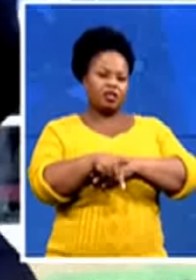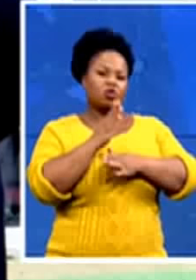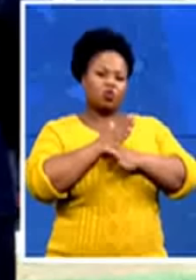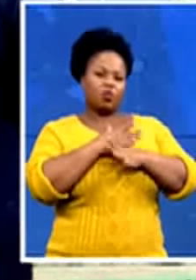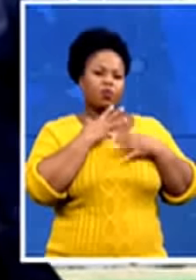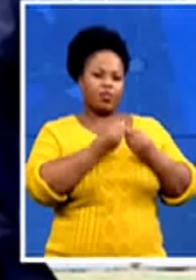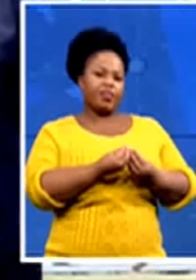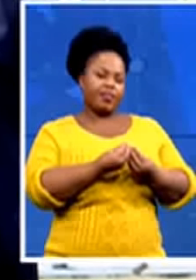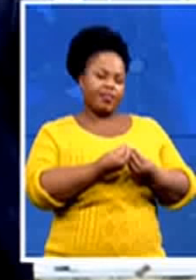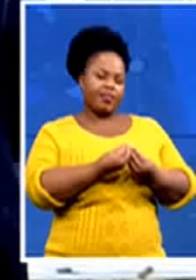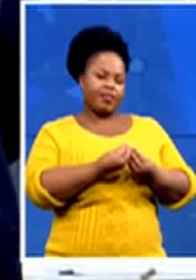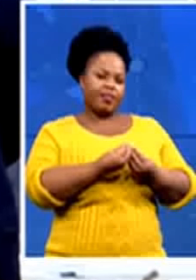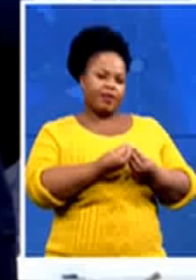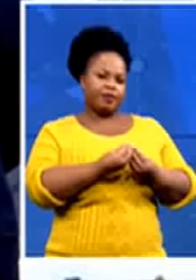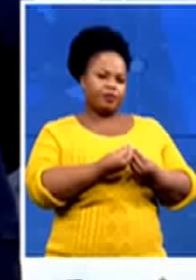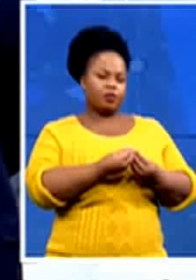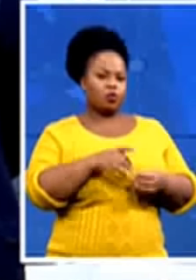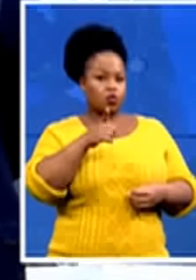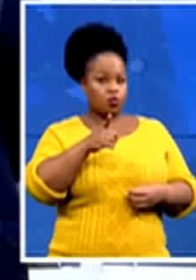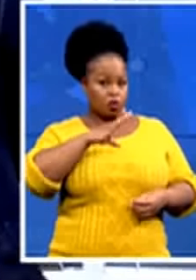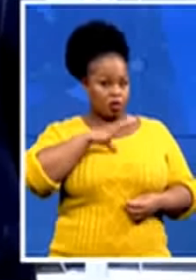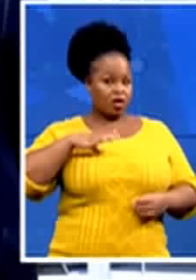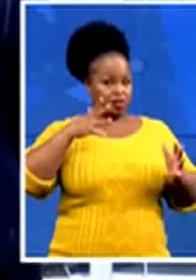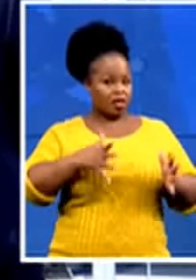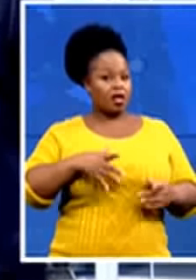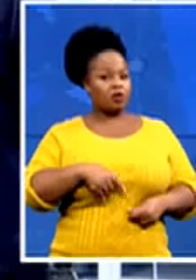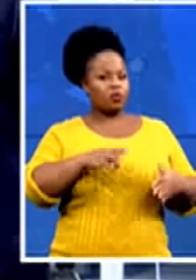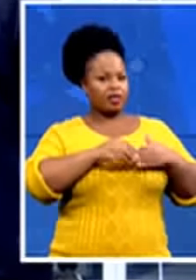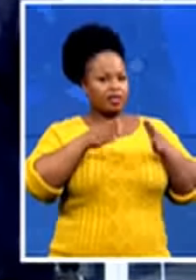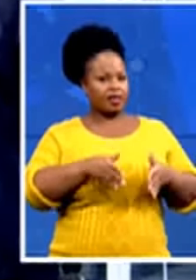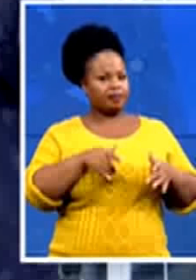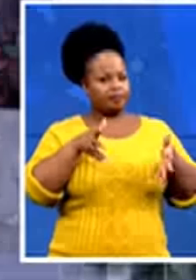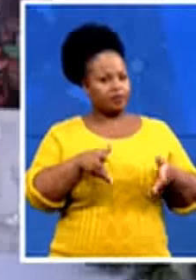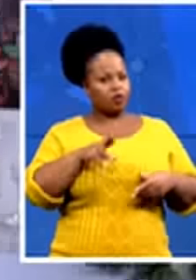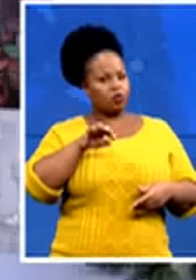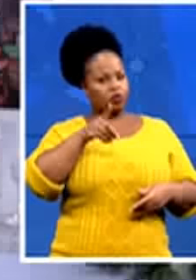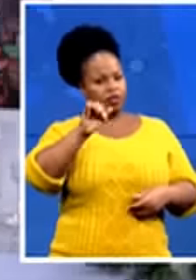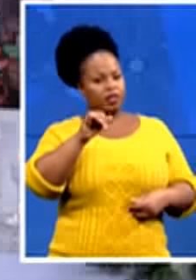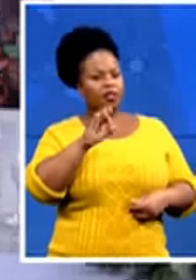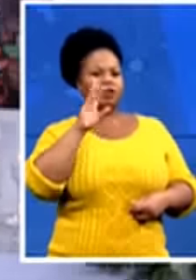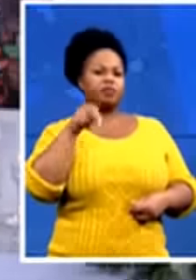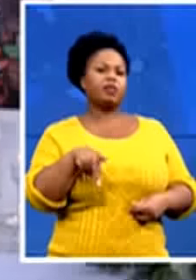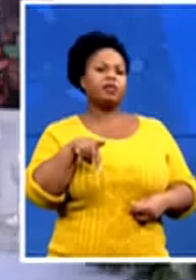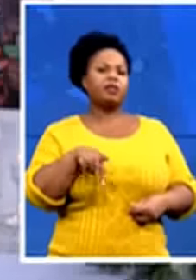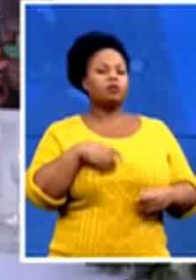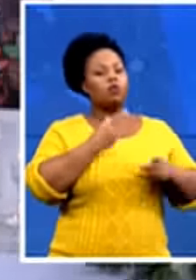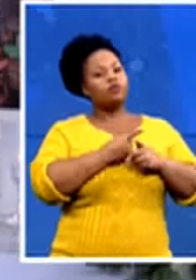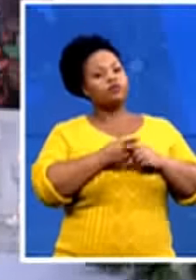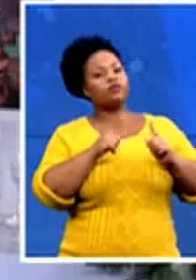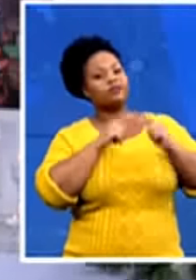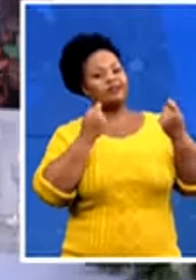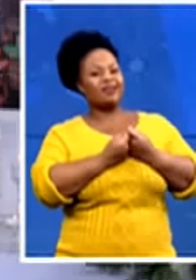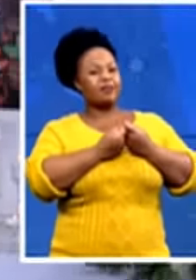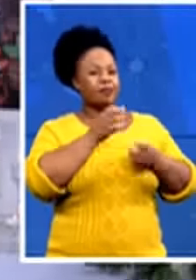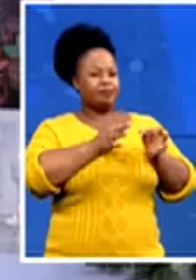njengelinye lamakhansela njengomholi khona la endaweni yasolundi weNFP mhlambe ke ngokweqembu unishiya ngesikhathi la